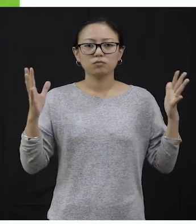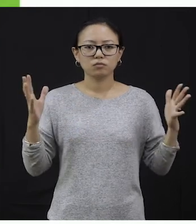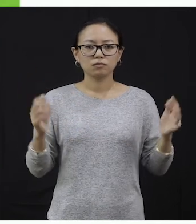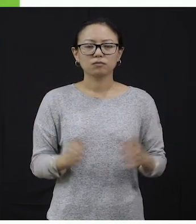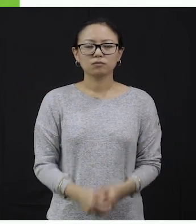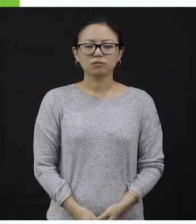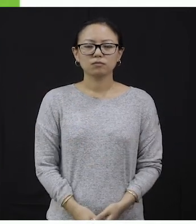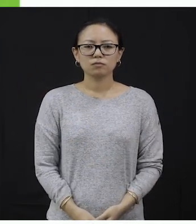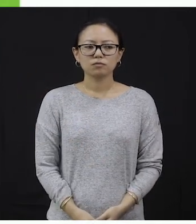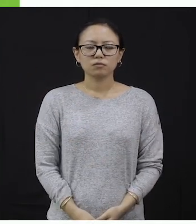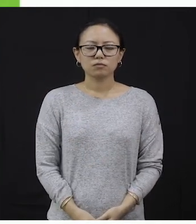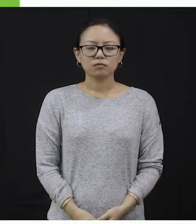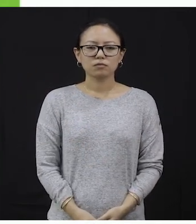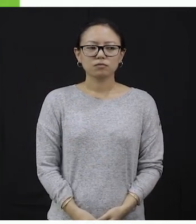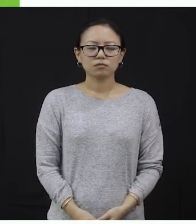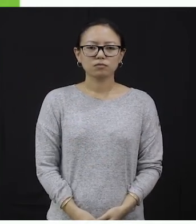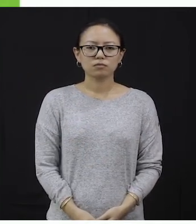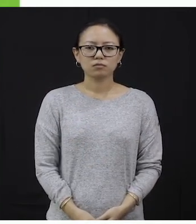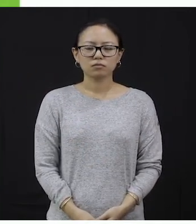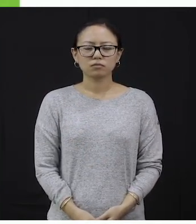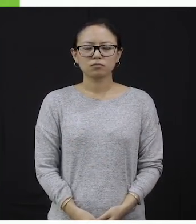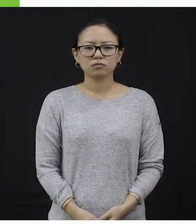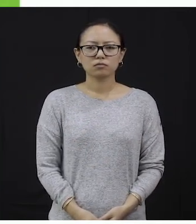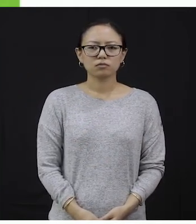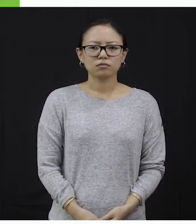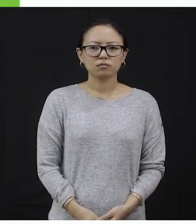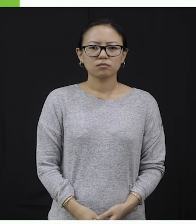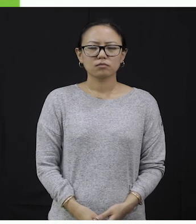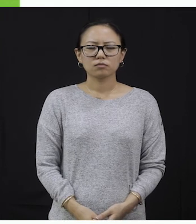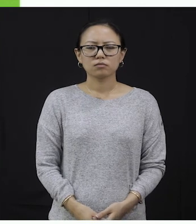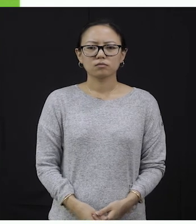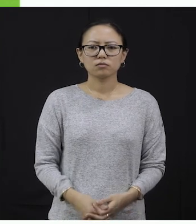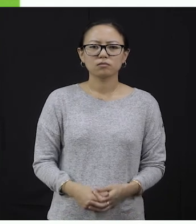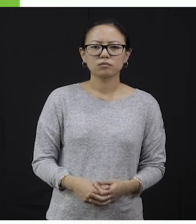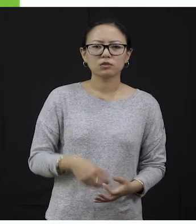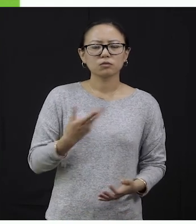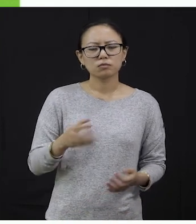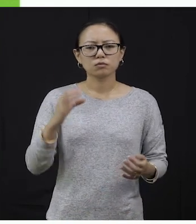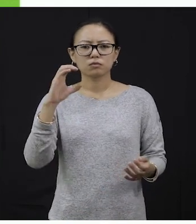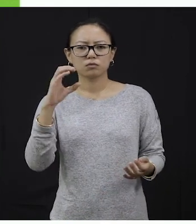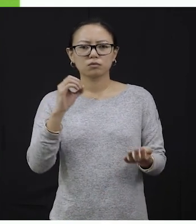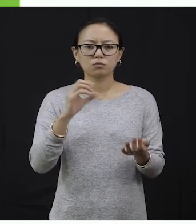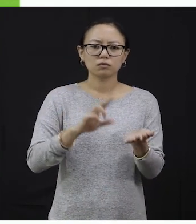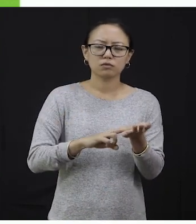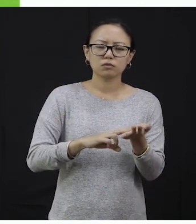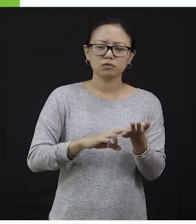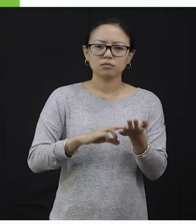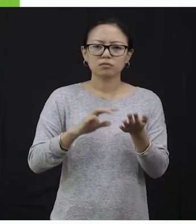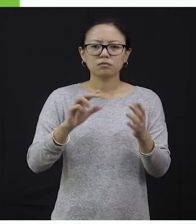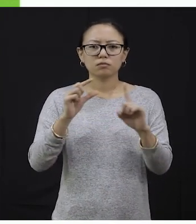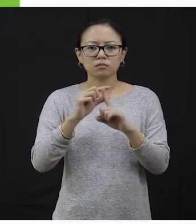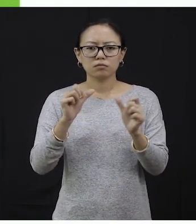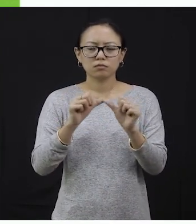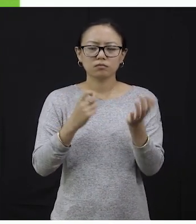here, while you are comparing a number, you can imagine the numbers has the little ping of fishes, and